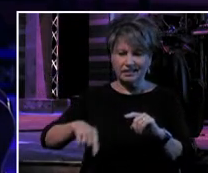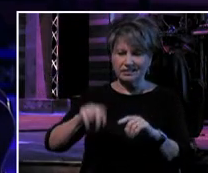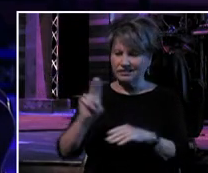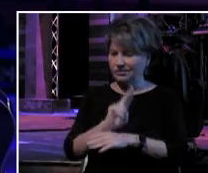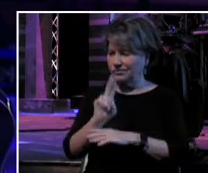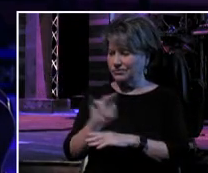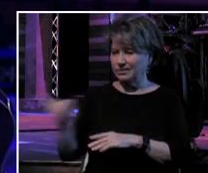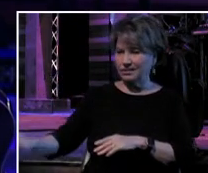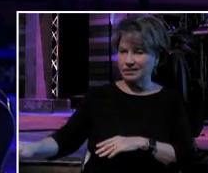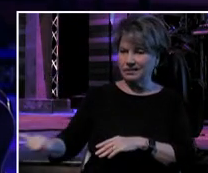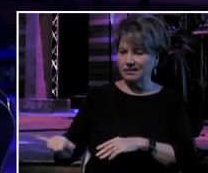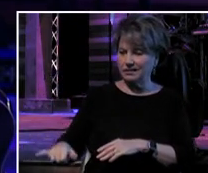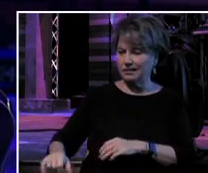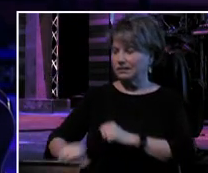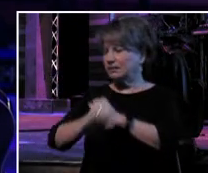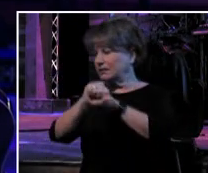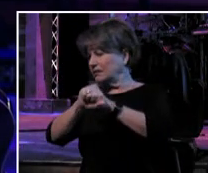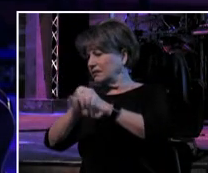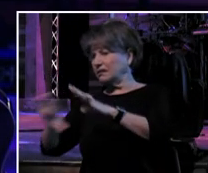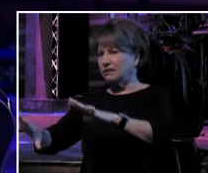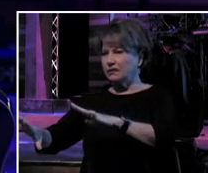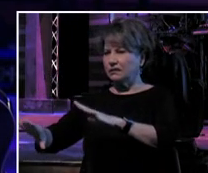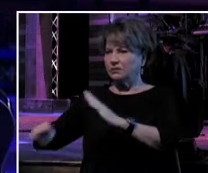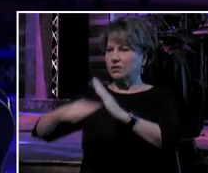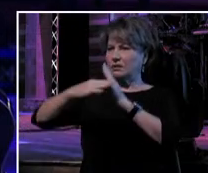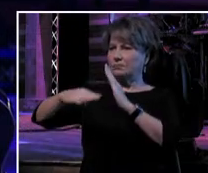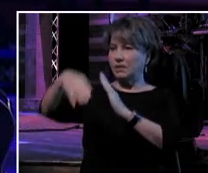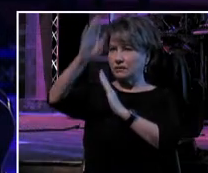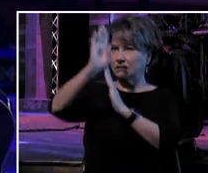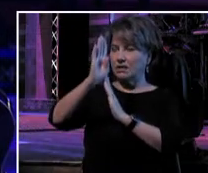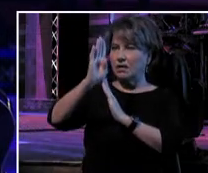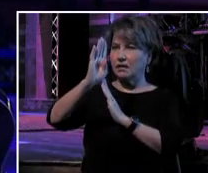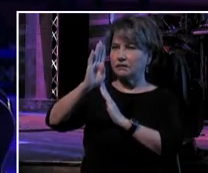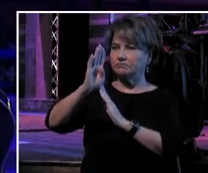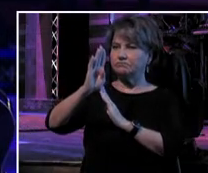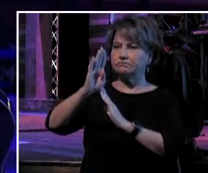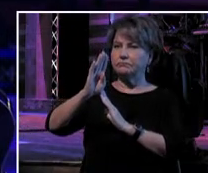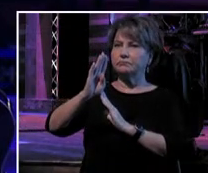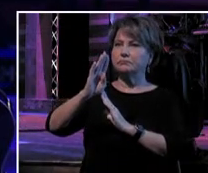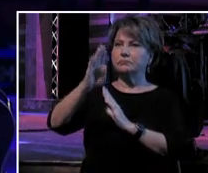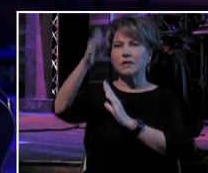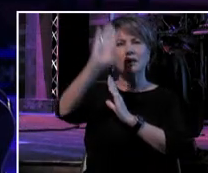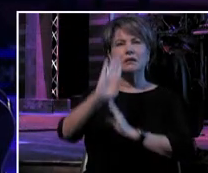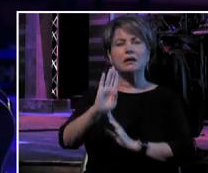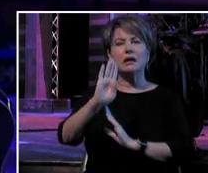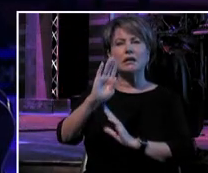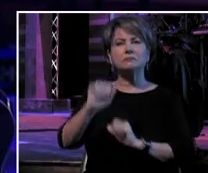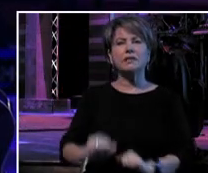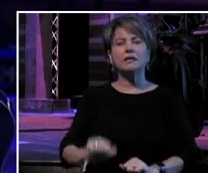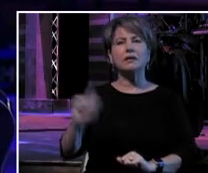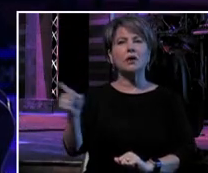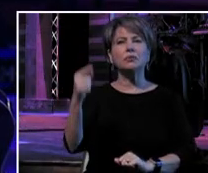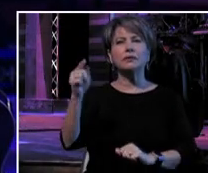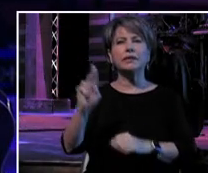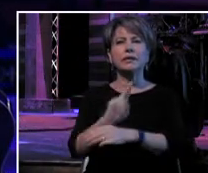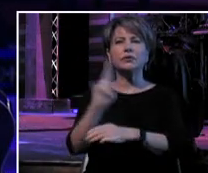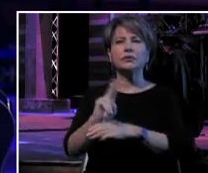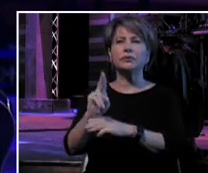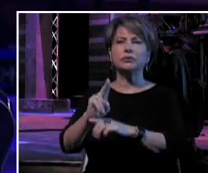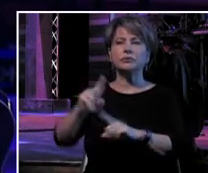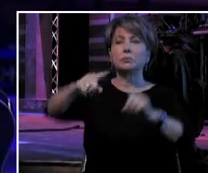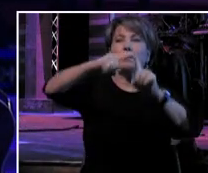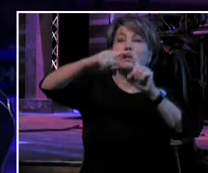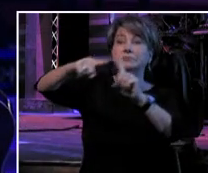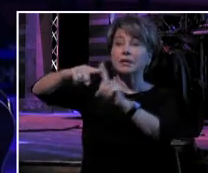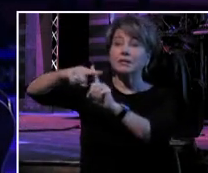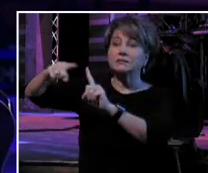is a major roadblock, and I'm only going to be used for God, and he can only do it when I'm better, when they're better, when things get better, when I get the job, when I get married,